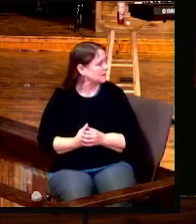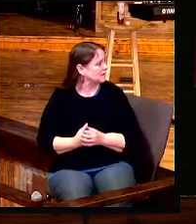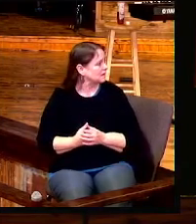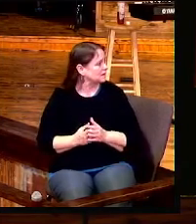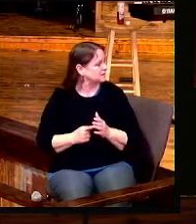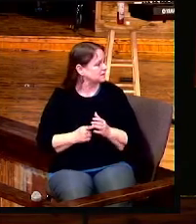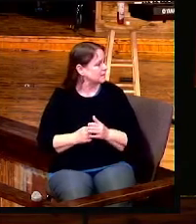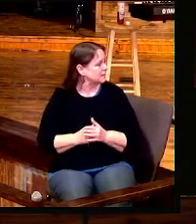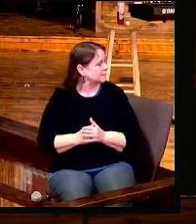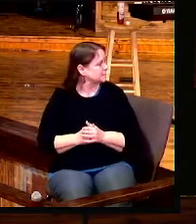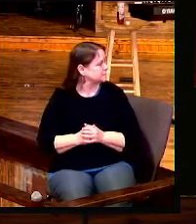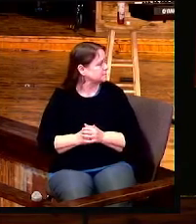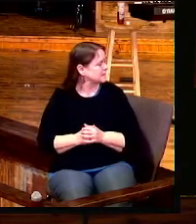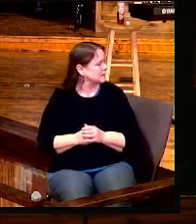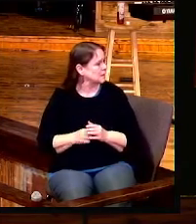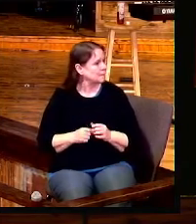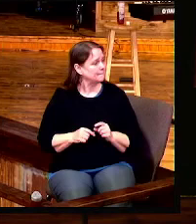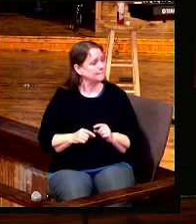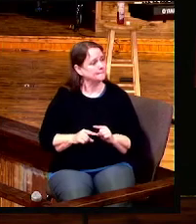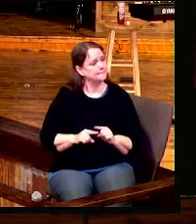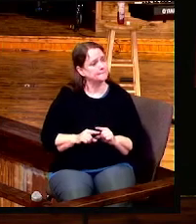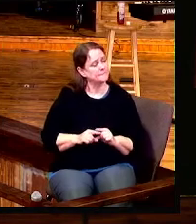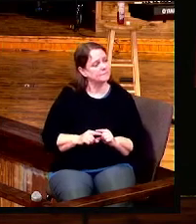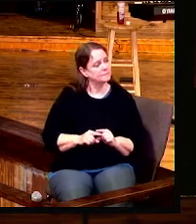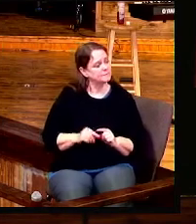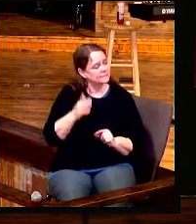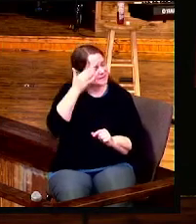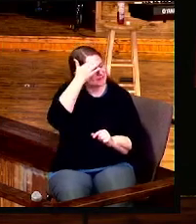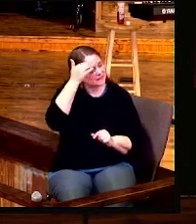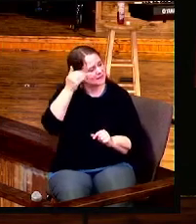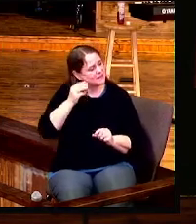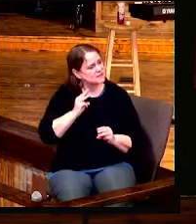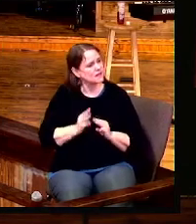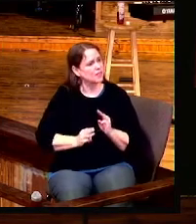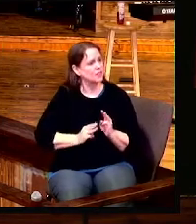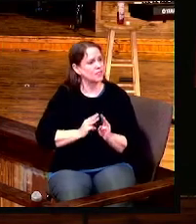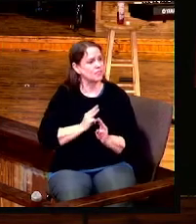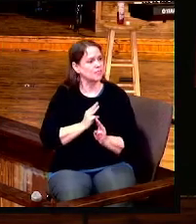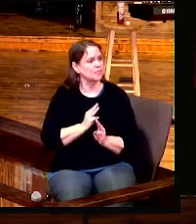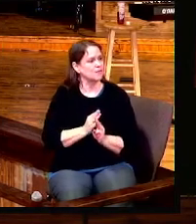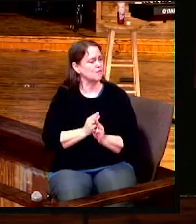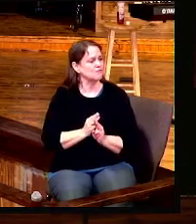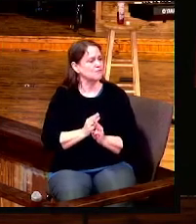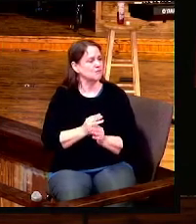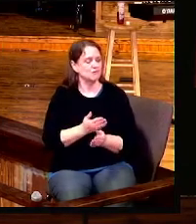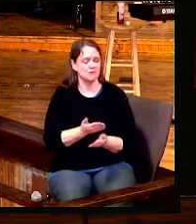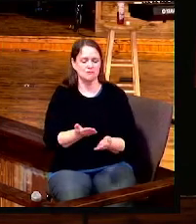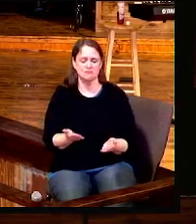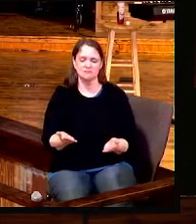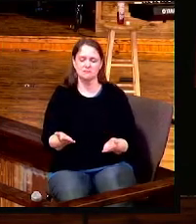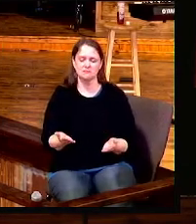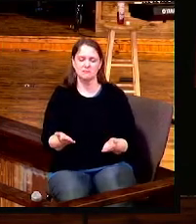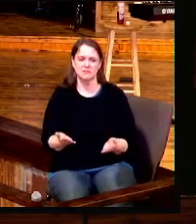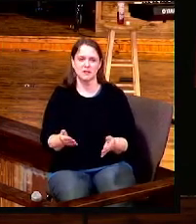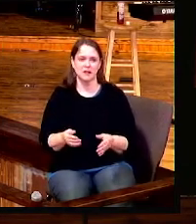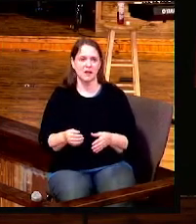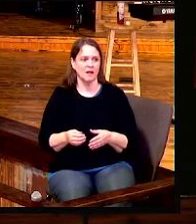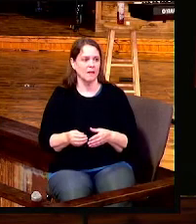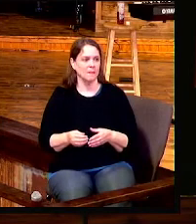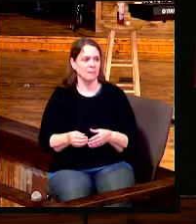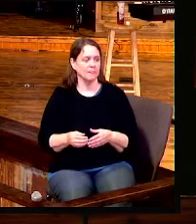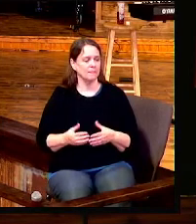advertisements, and because of what she sees that the world portrays as a beautiful, right-weighted woman,